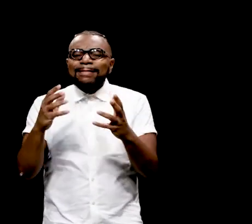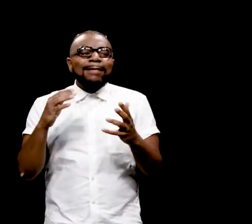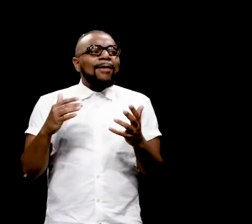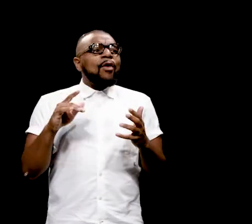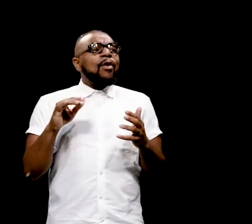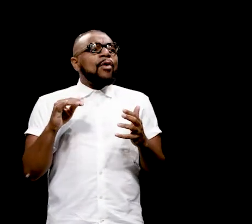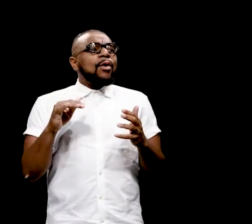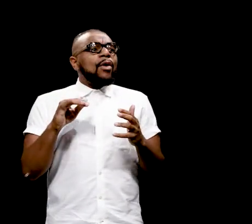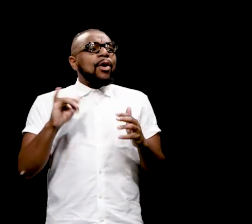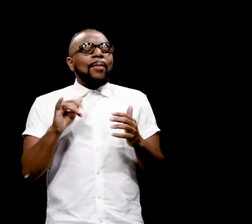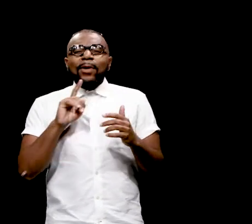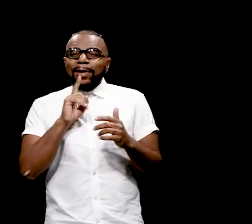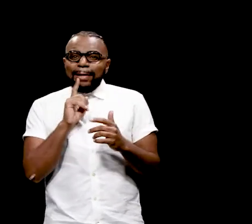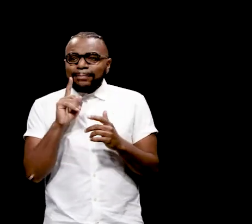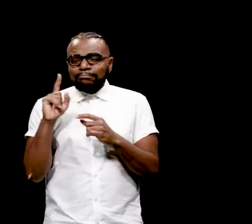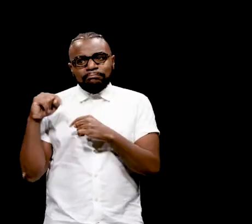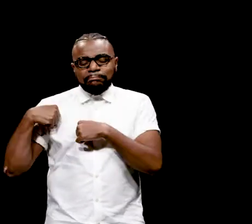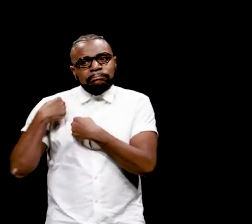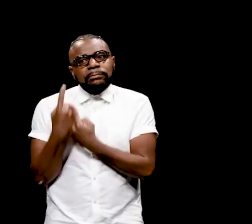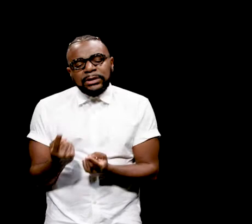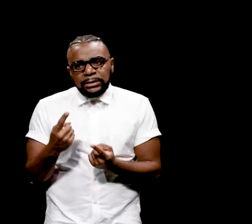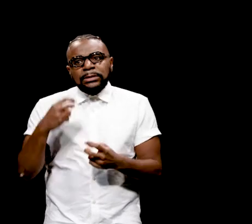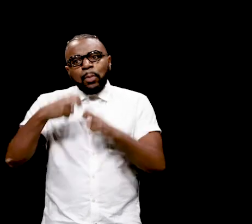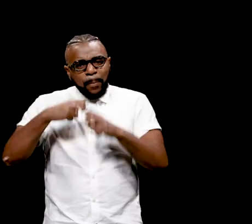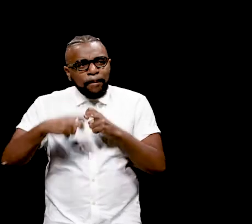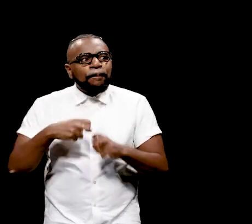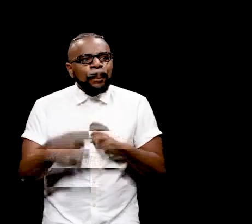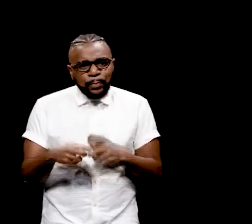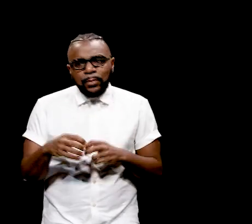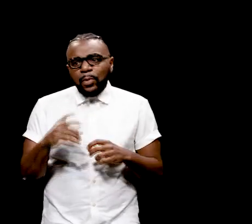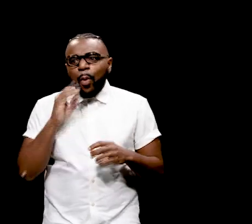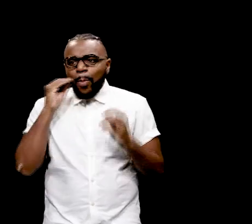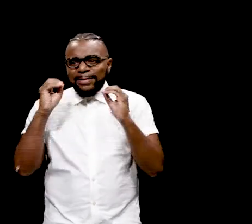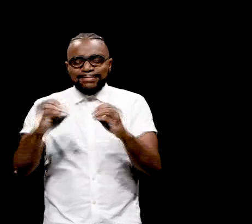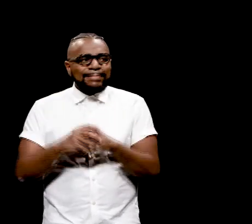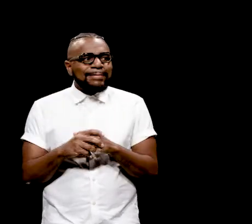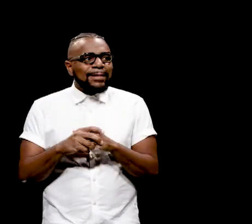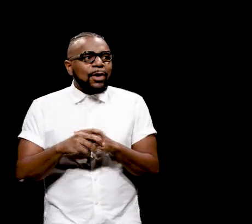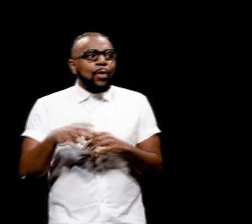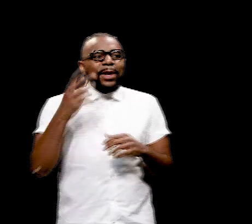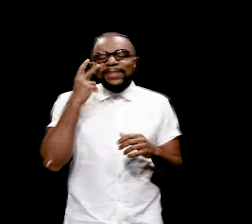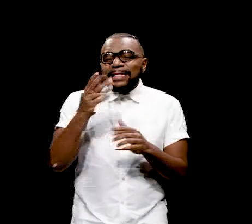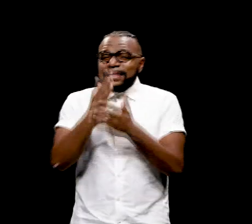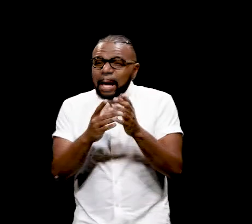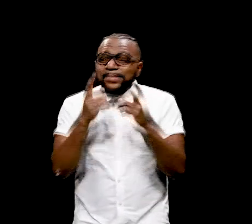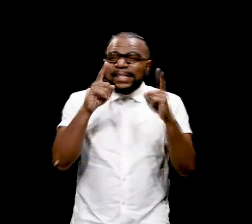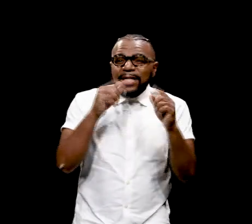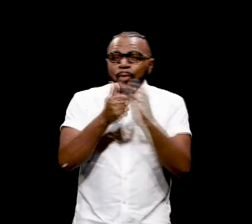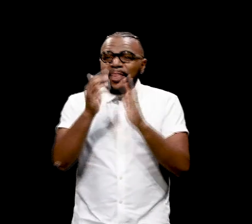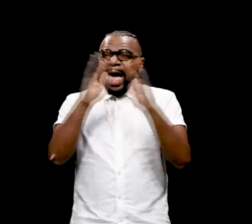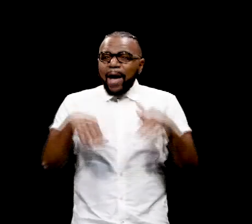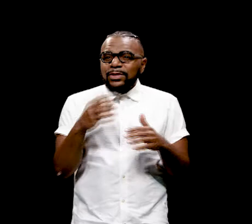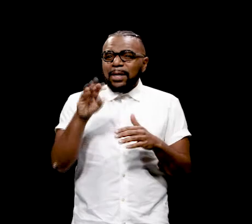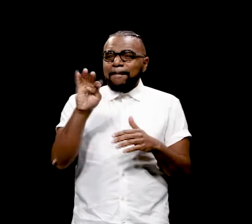to make good on that promise. We've seen claims of success with regard to the housing bond, but when you really look at those numbers,